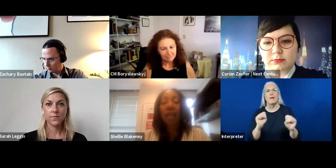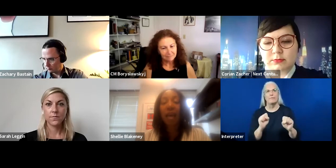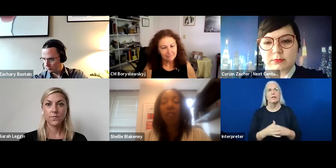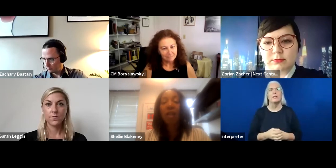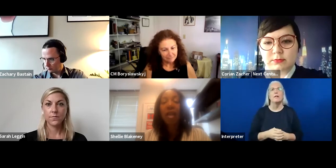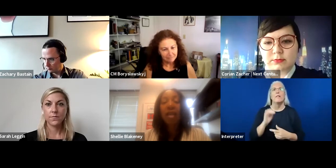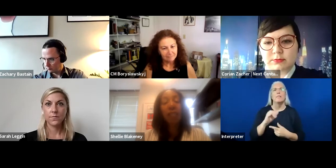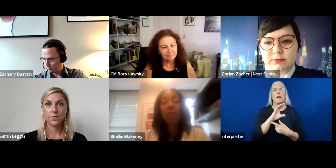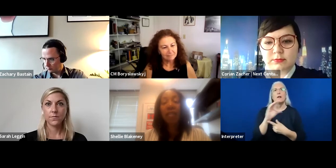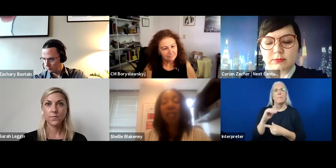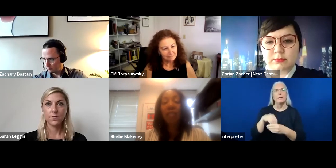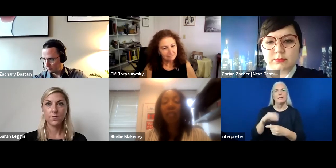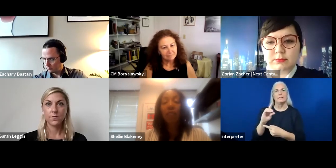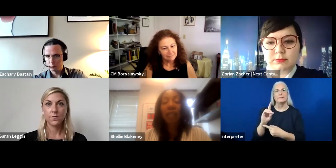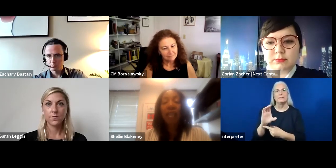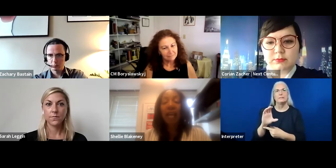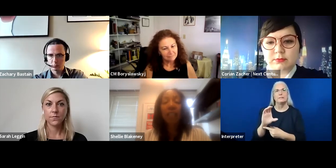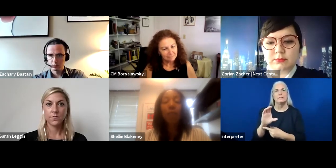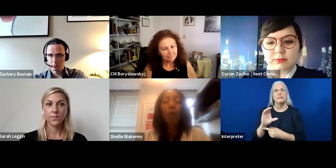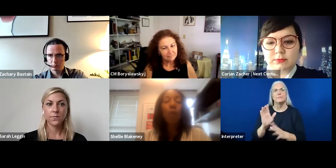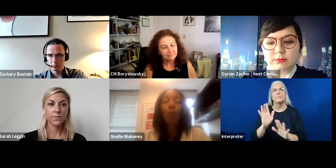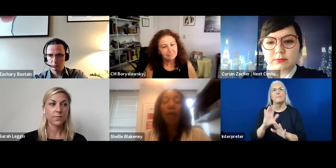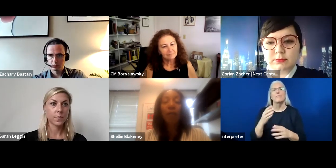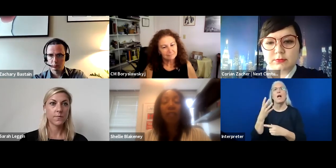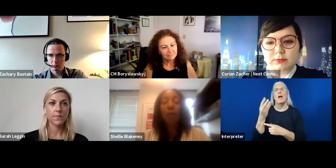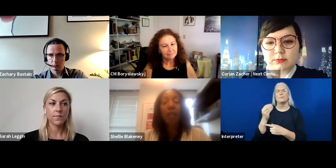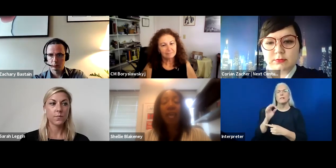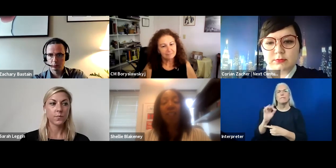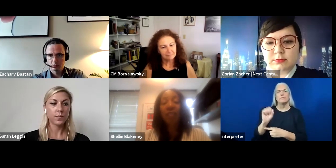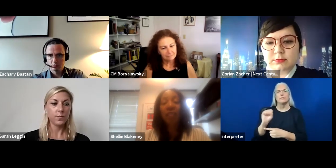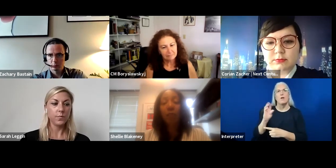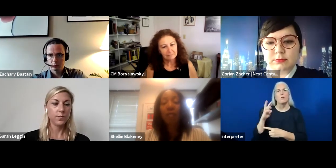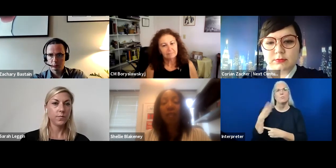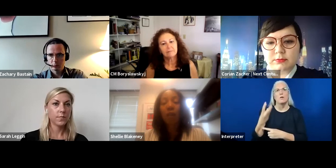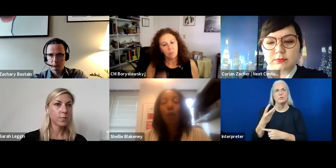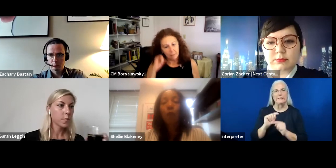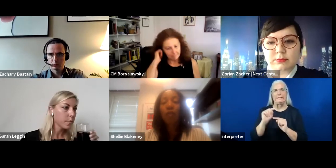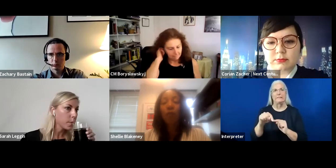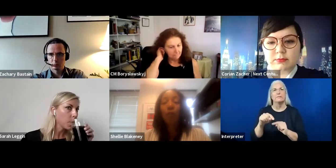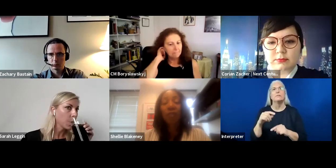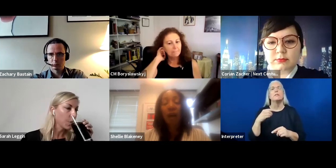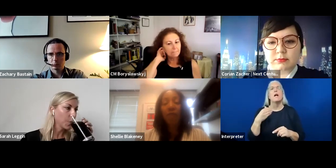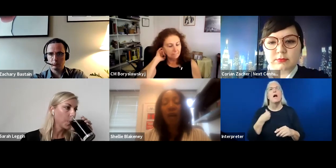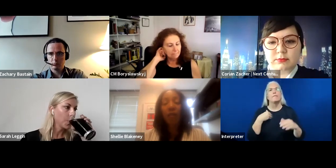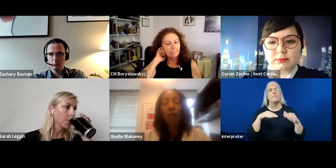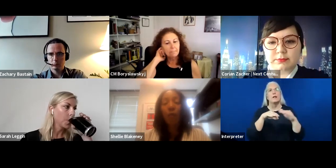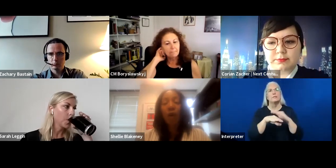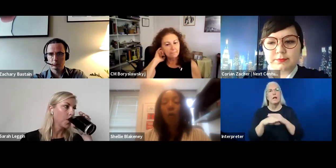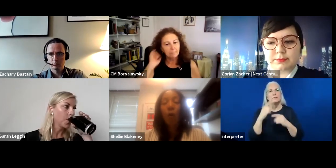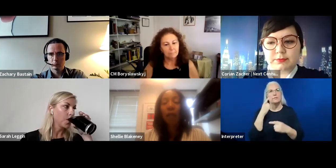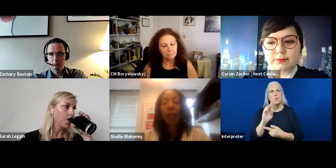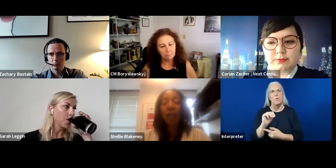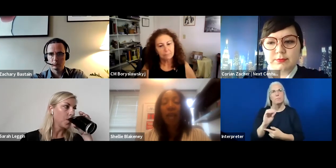outside of Seattle, is committed to delivering an excellent mobile wireless communications experience, which includes top